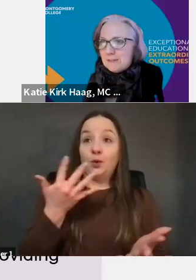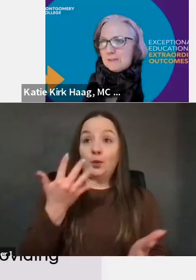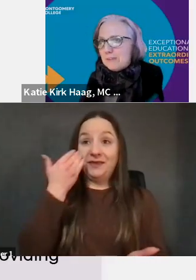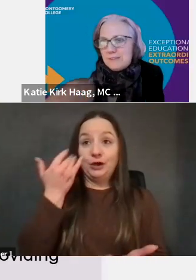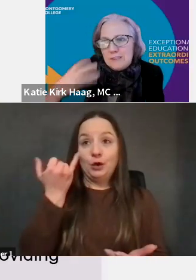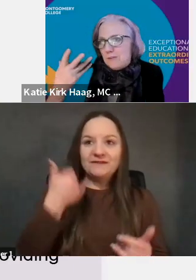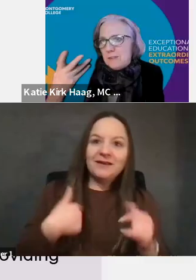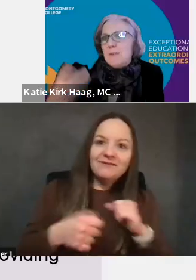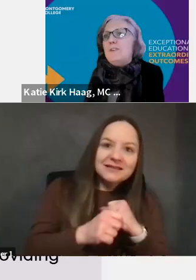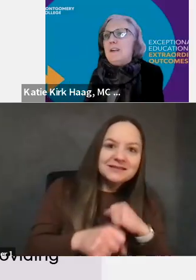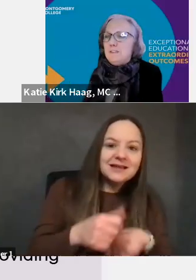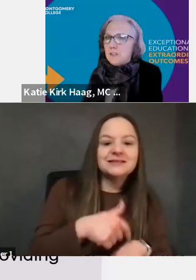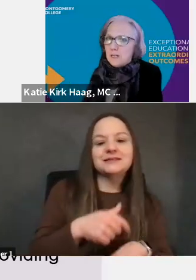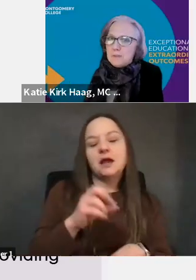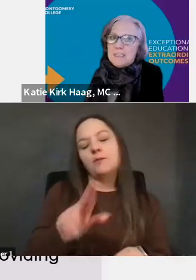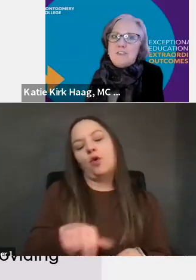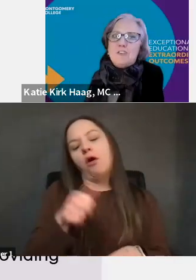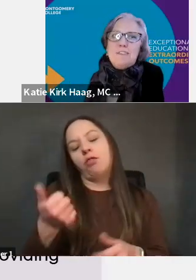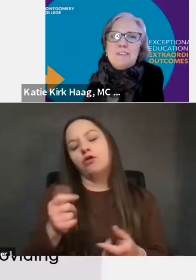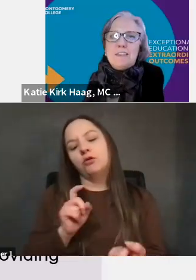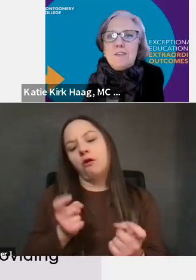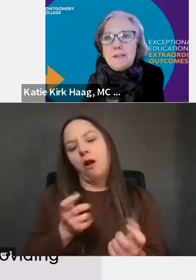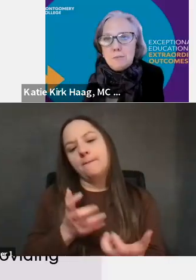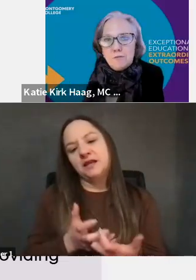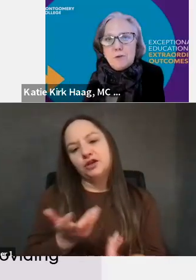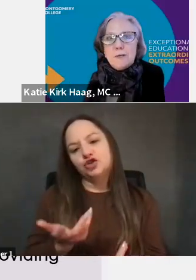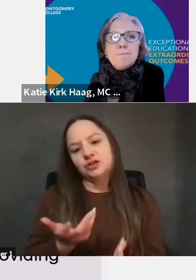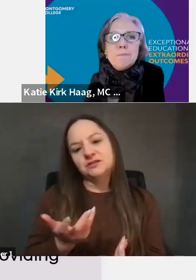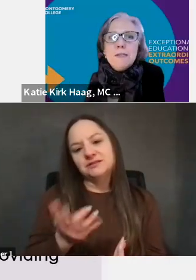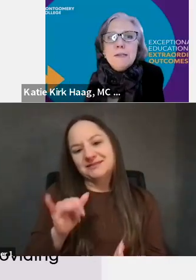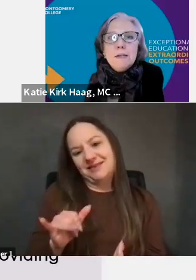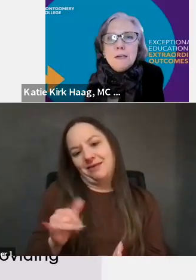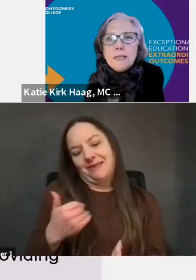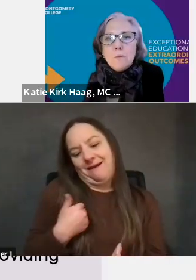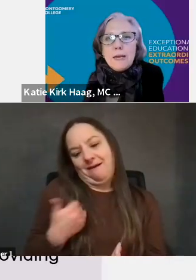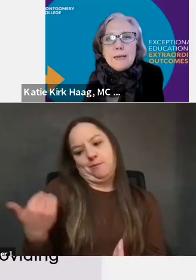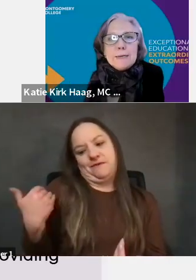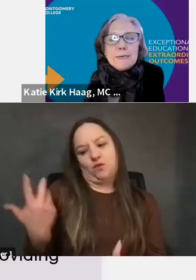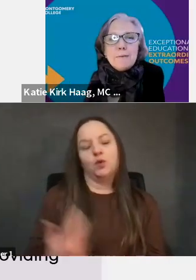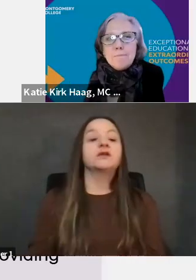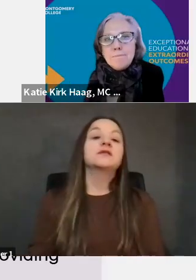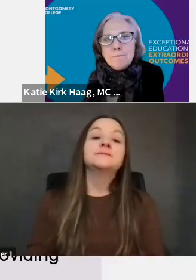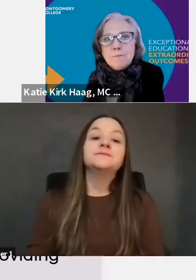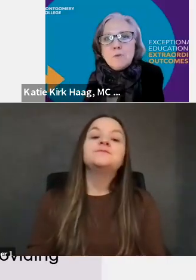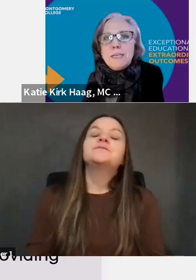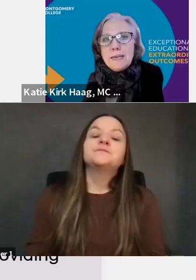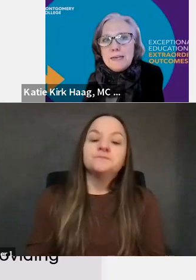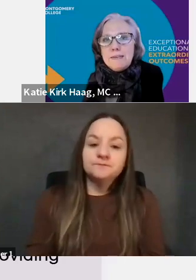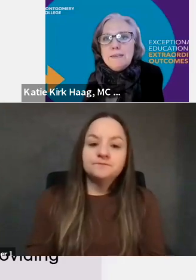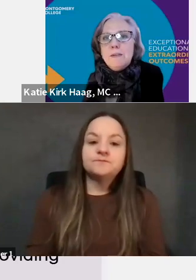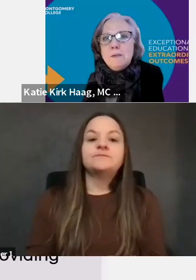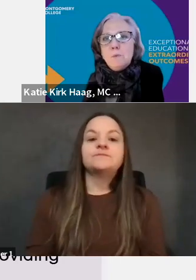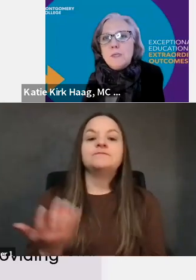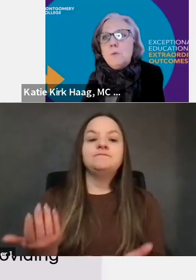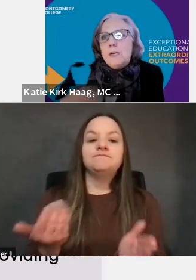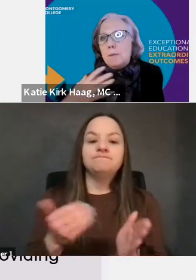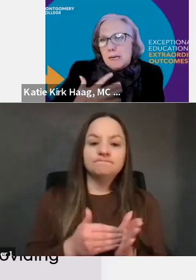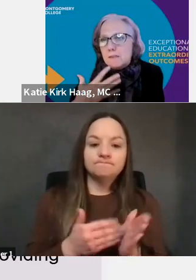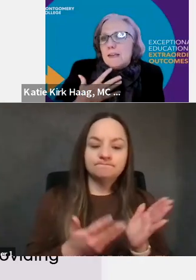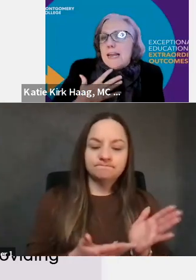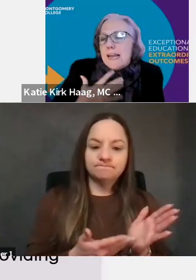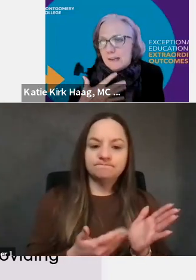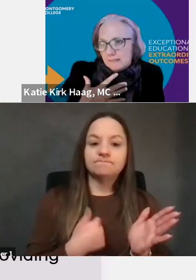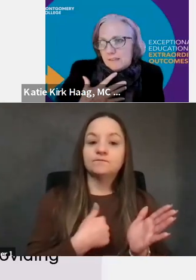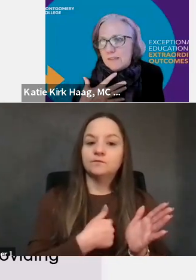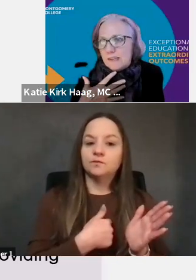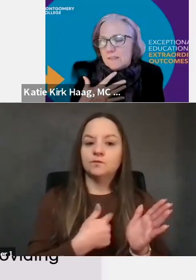on tests or, some other kinds of accommodations that they've had before. Anyway, so again, we are